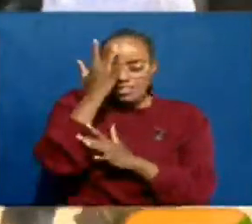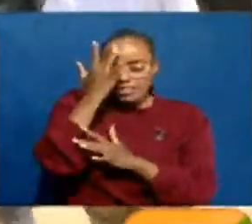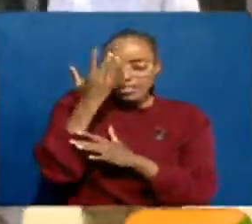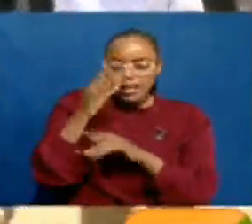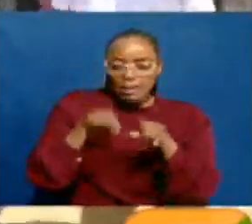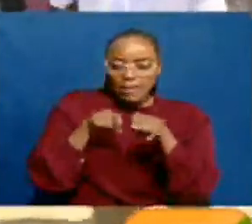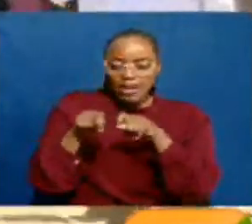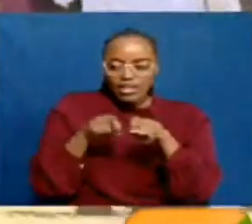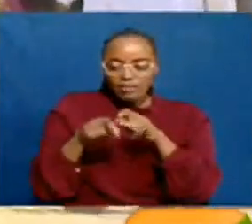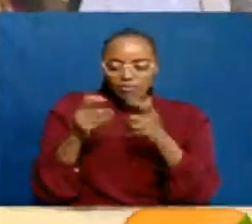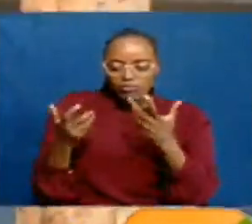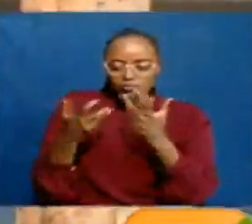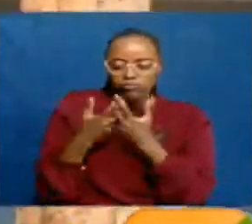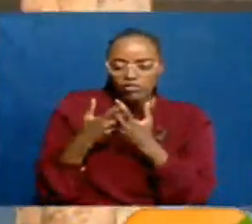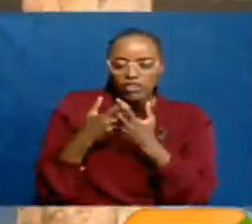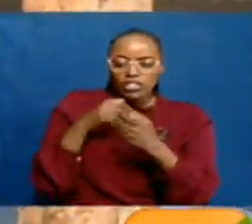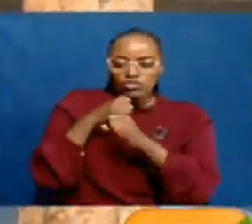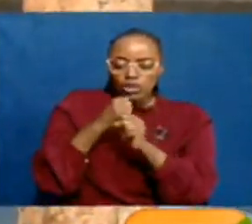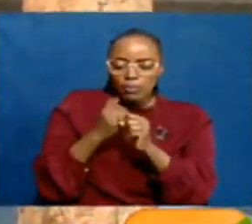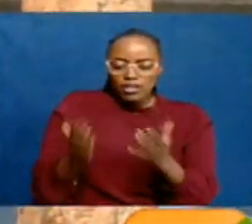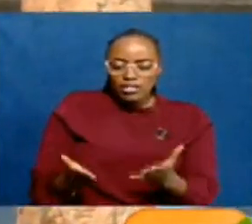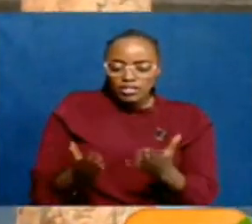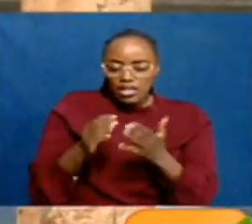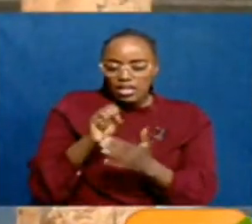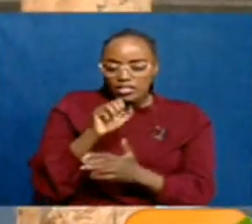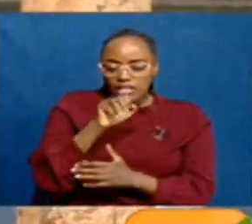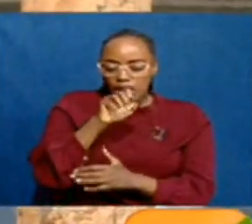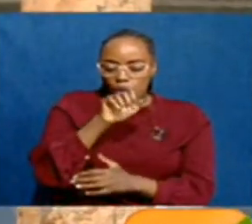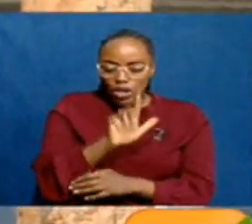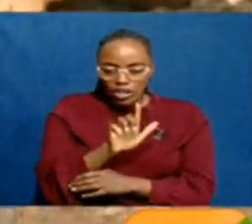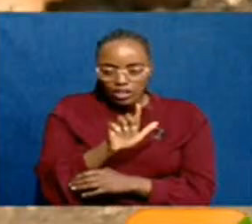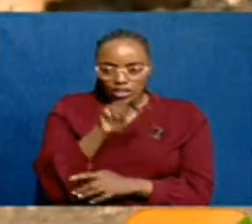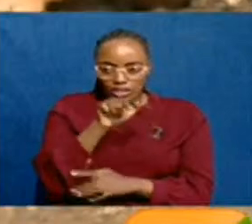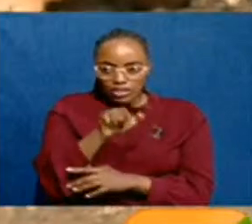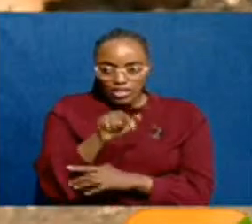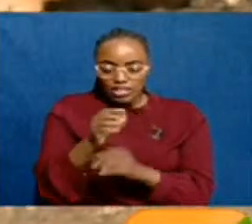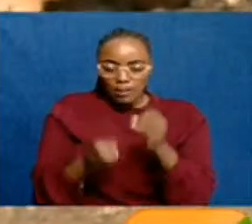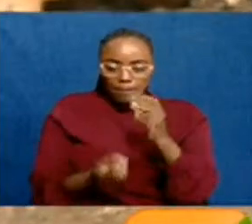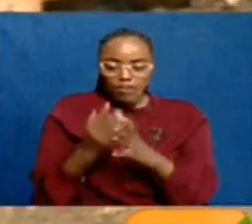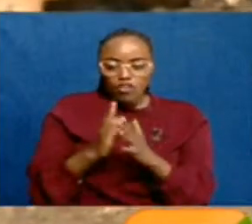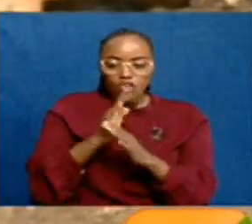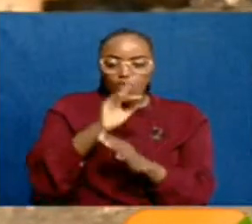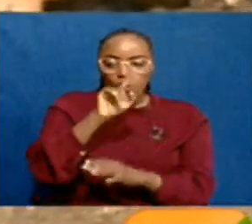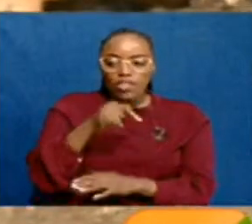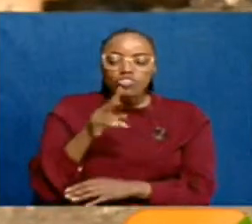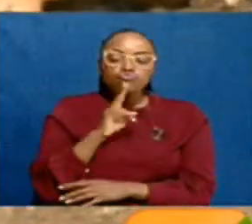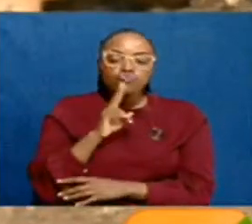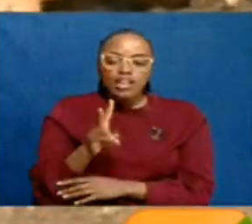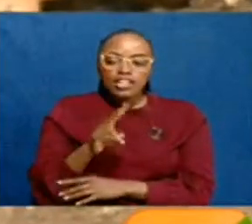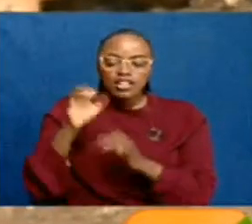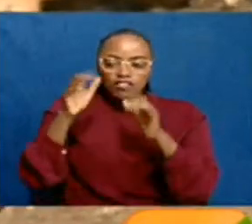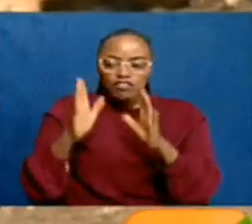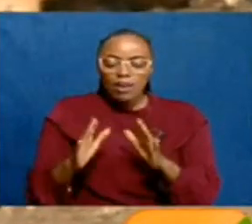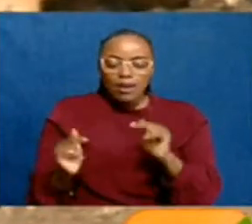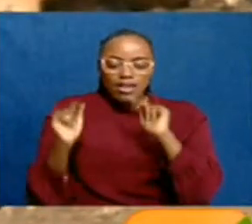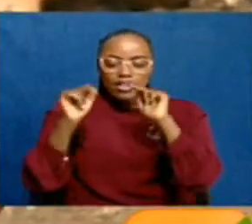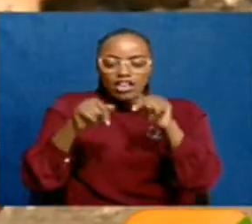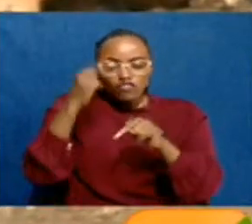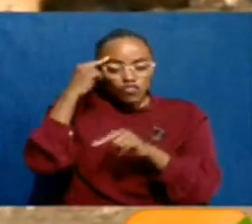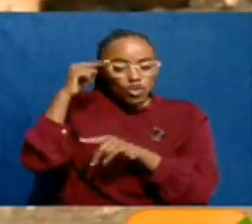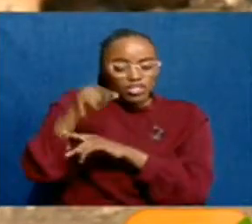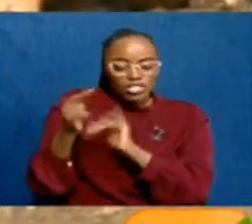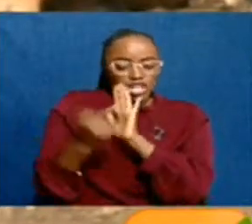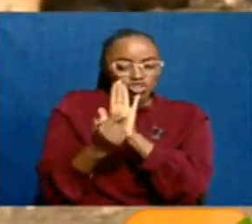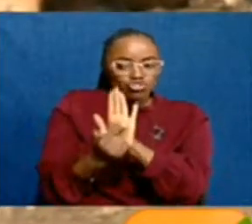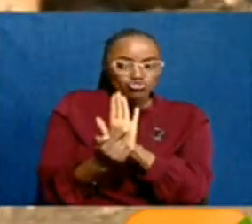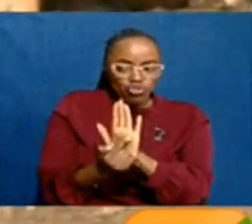strategies tailored to enhance Sahiwal cattle productivity. Over 1,200 farmers have attended this exhibition